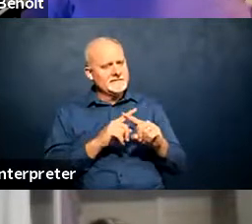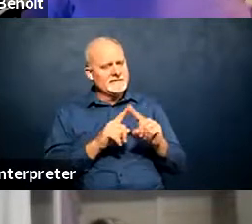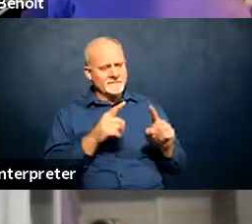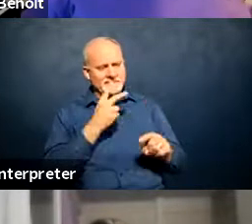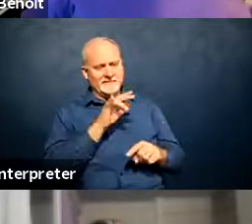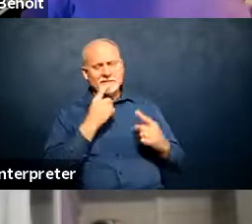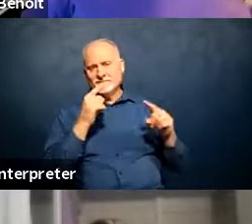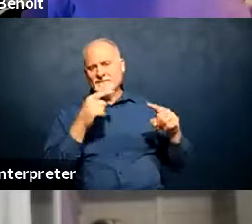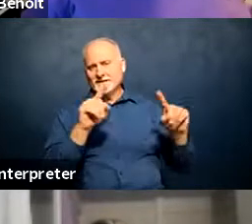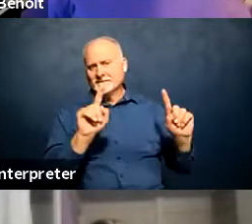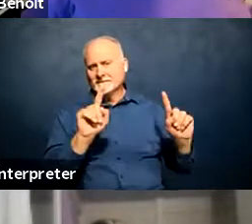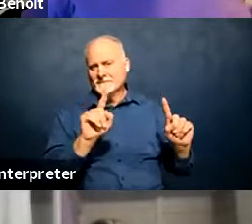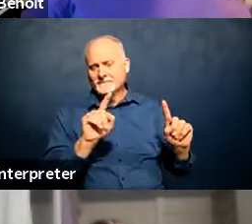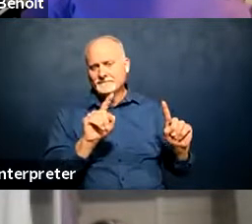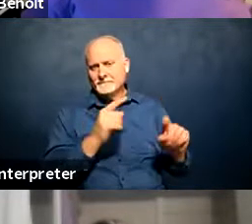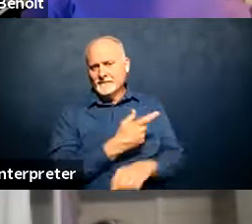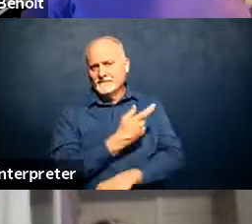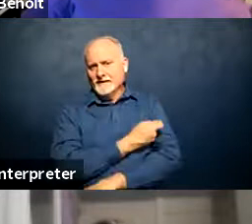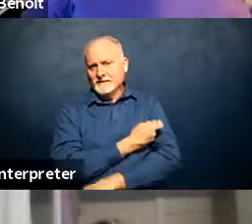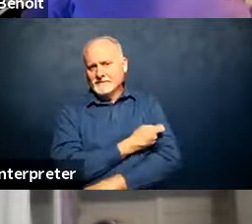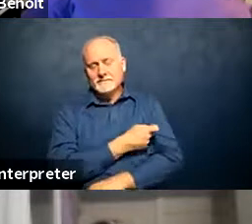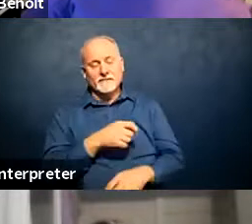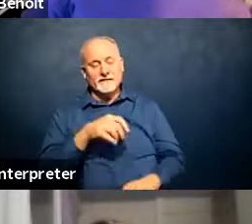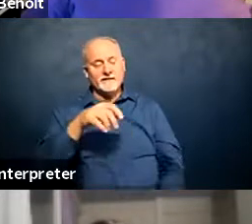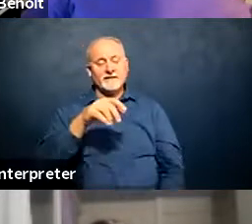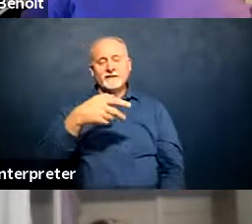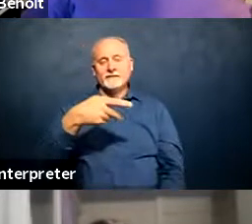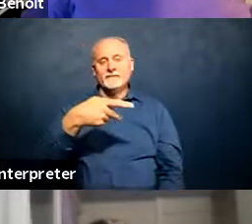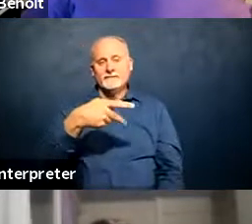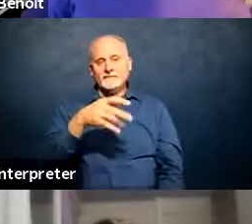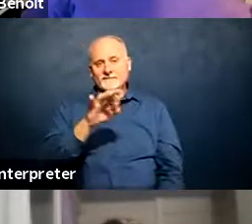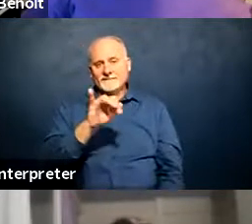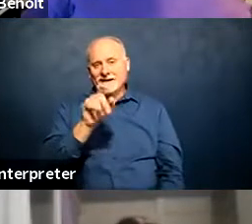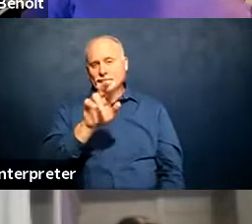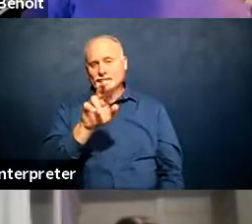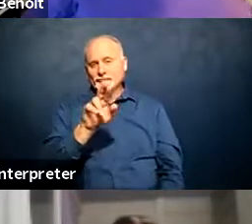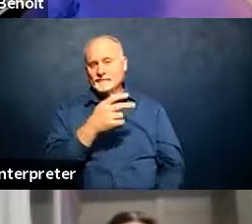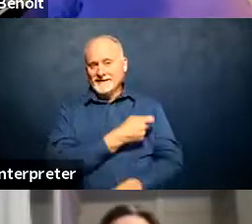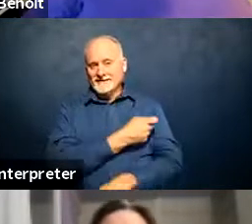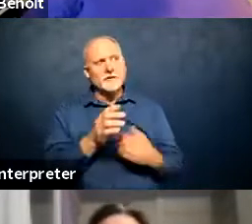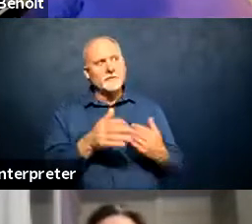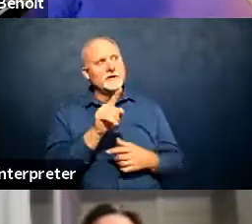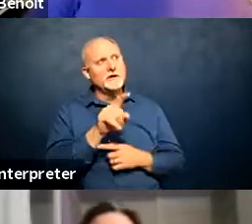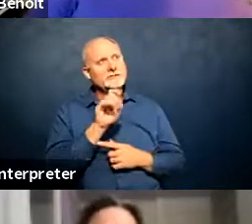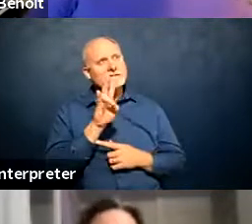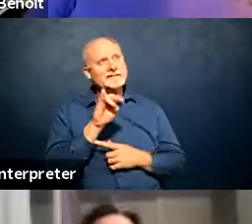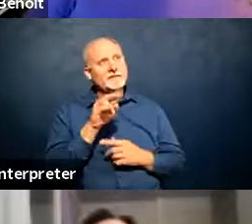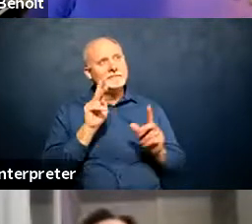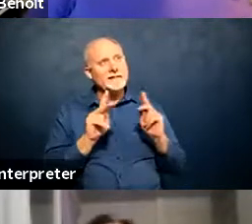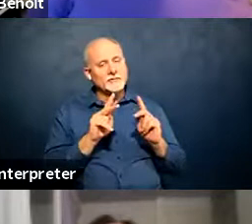vaccines. And so in the Pfizer vaccine, for example, nearly 170 people